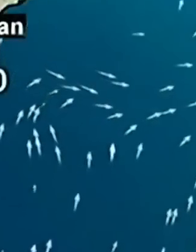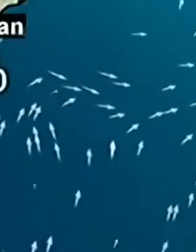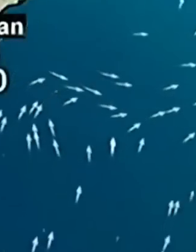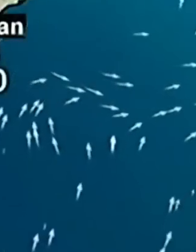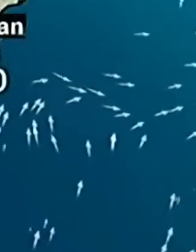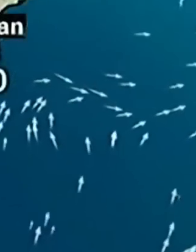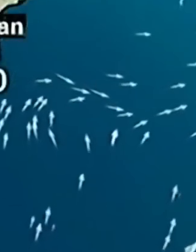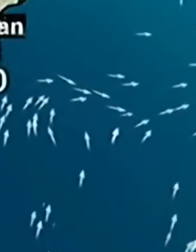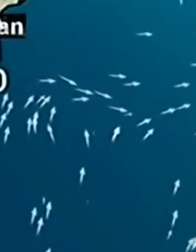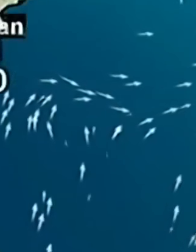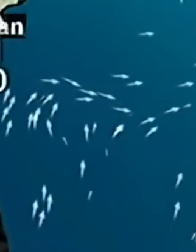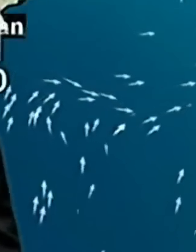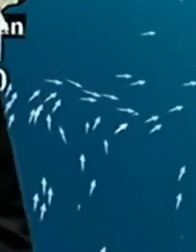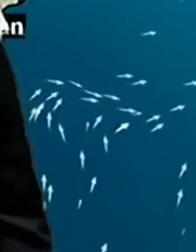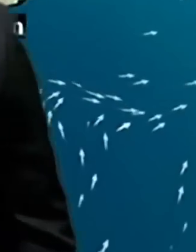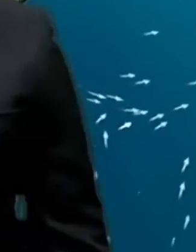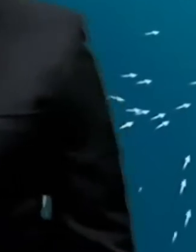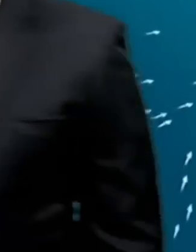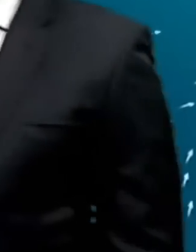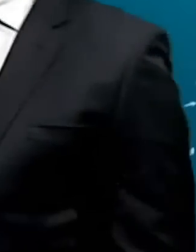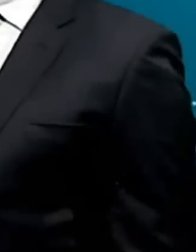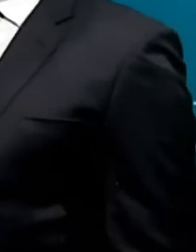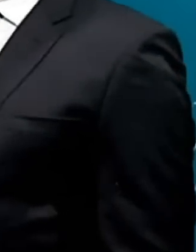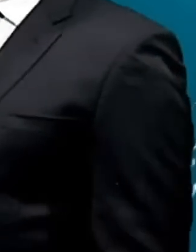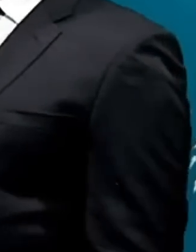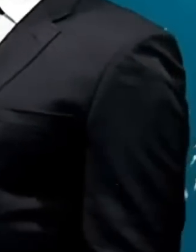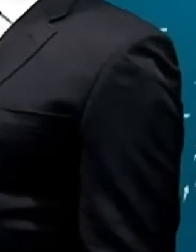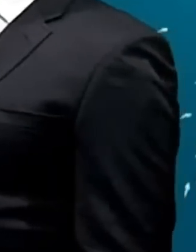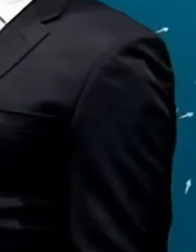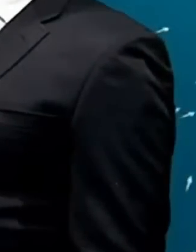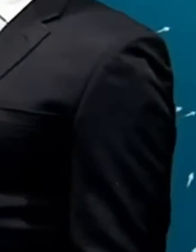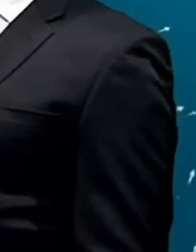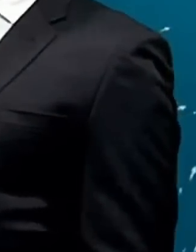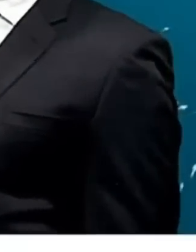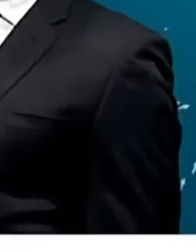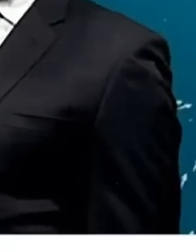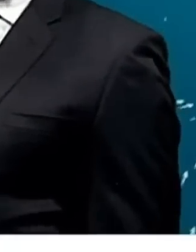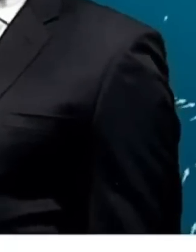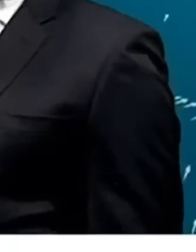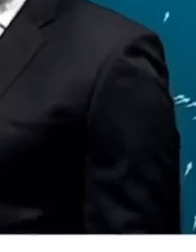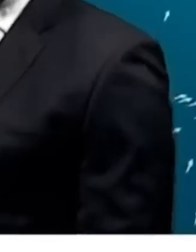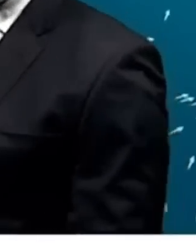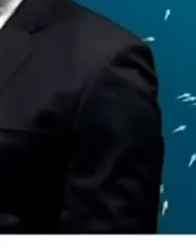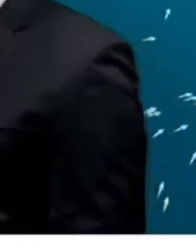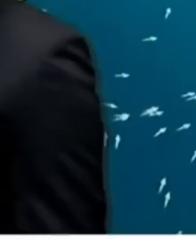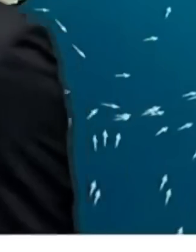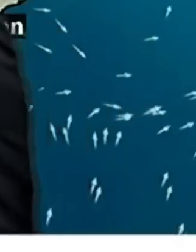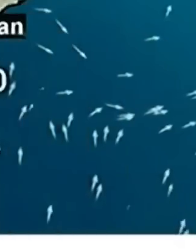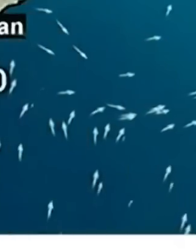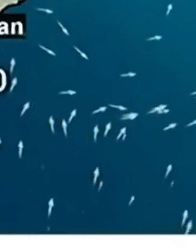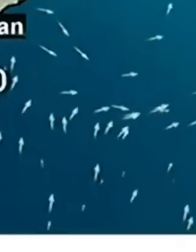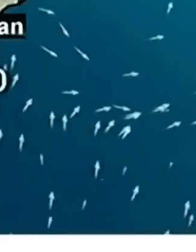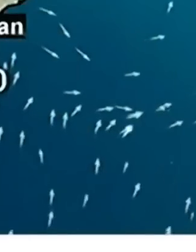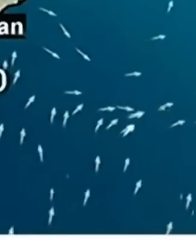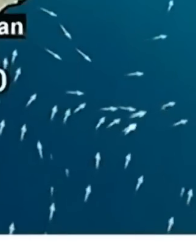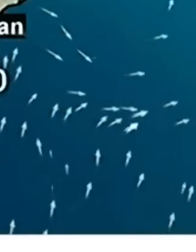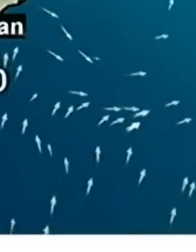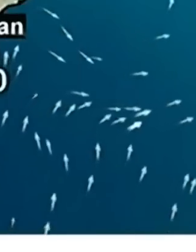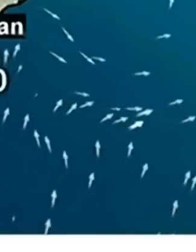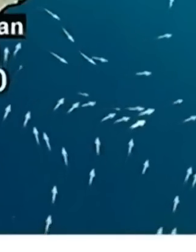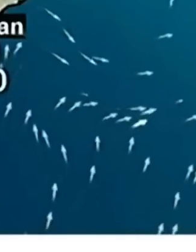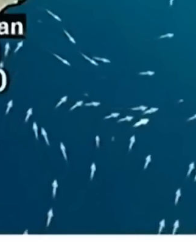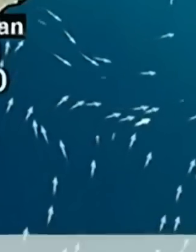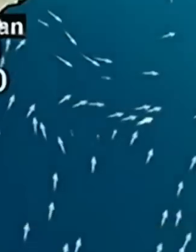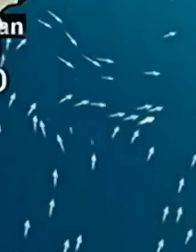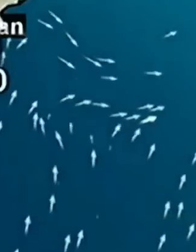Muya ke tebohela ke bela hape go dubedise botshona tsela ka tšeno ke tlhalosa gore maemo a tlabe a ntse a hlakile a tlhoka dipula dikarolo tsa bohareng tsa bophirima fela re shebile ka mane ka dibakeng tsa